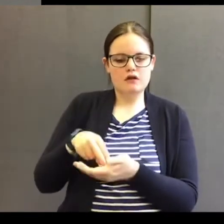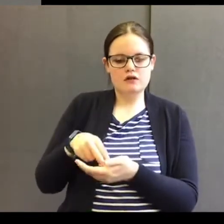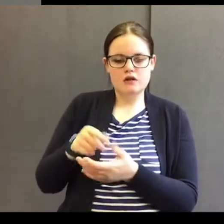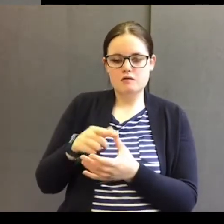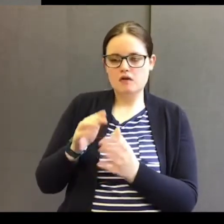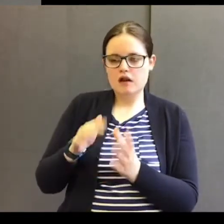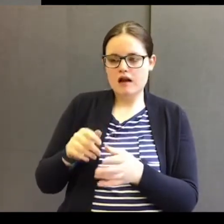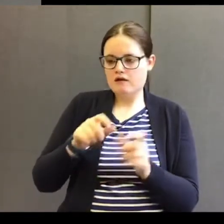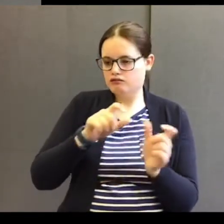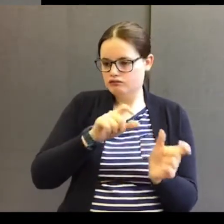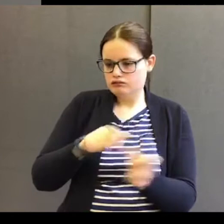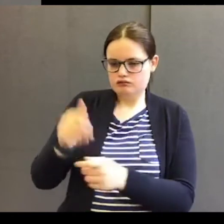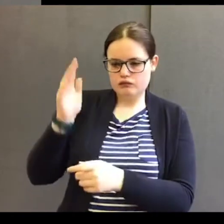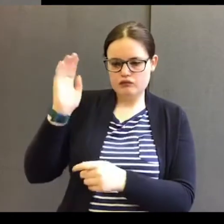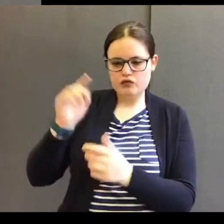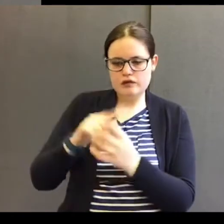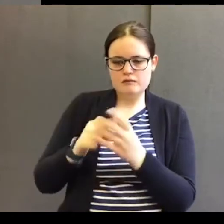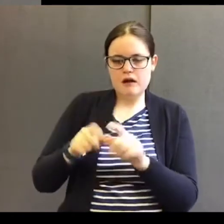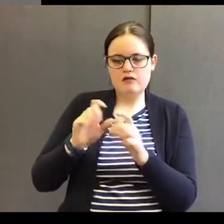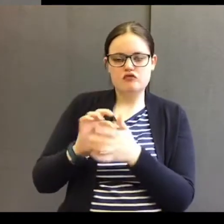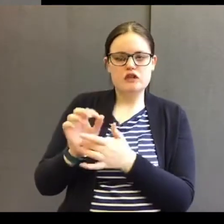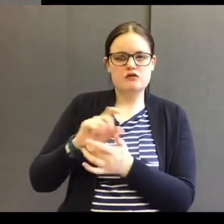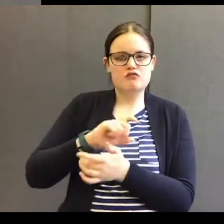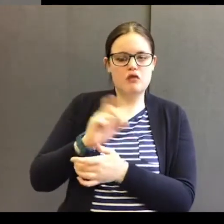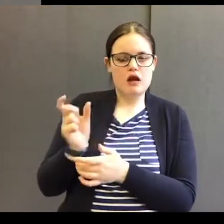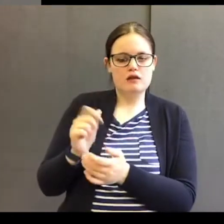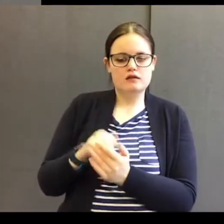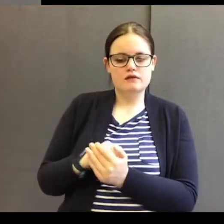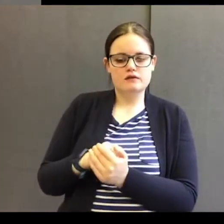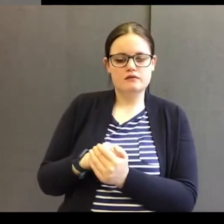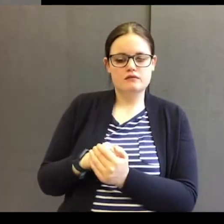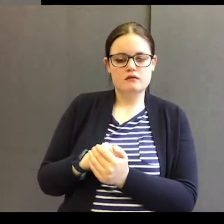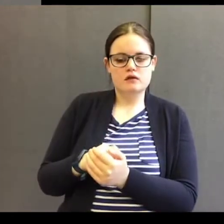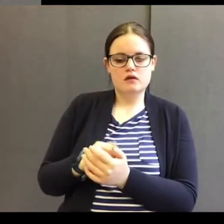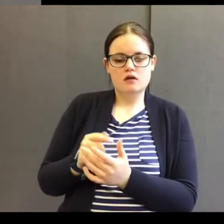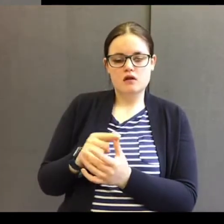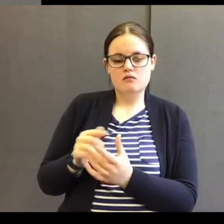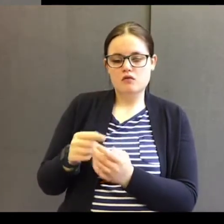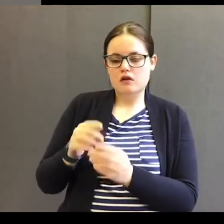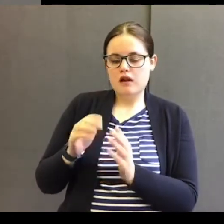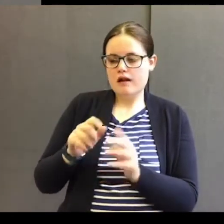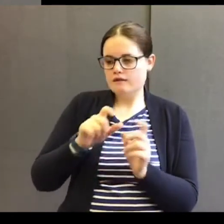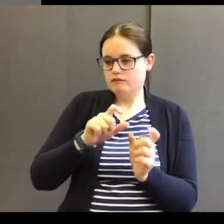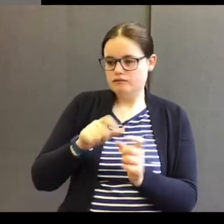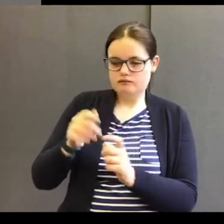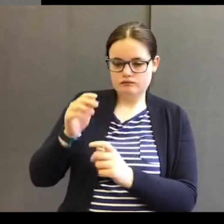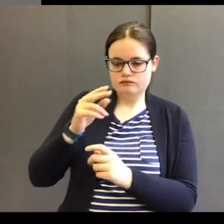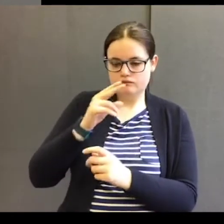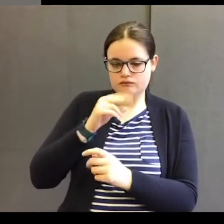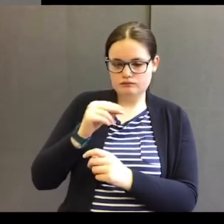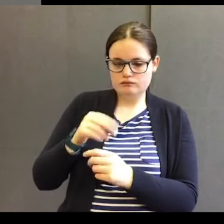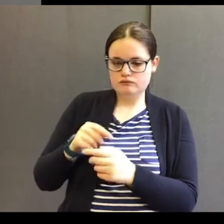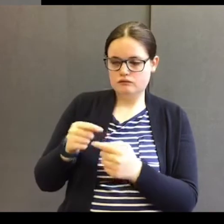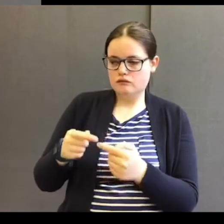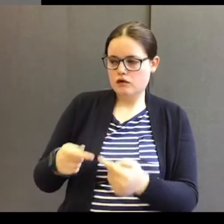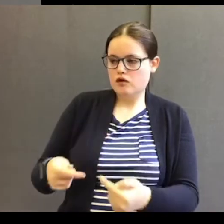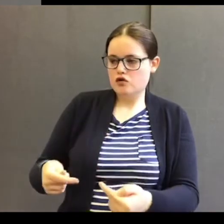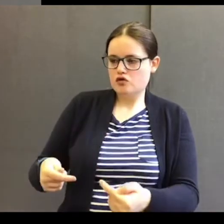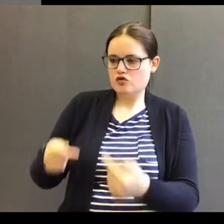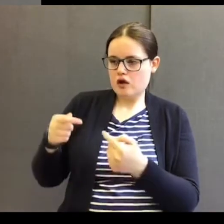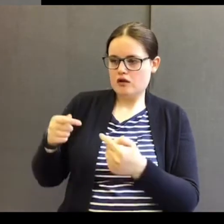resurrection. You carry on preaching about the Lord Jesus Christ. You carry on speaking